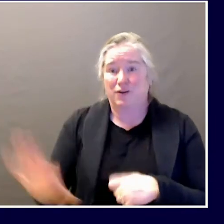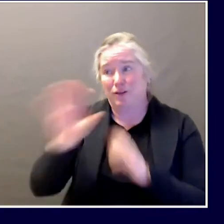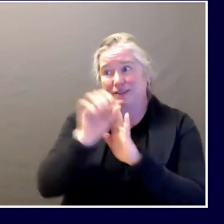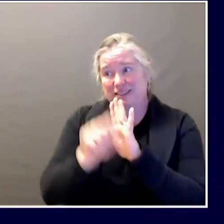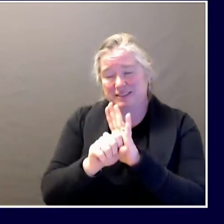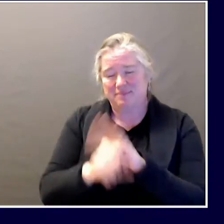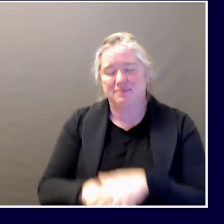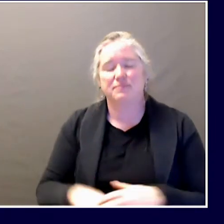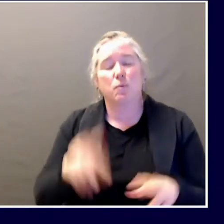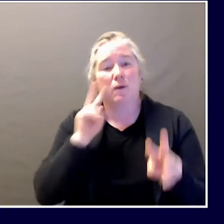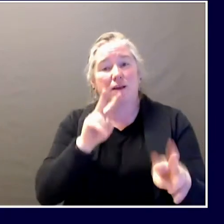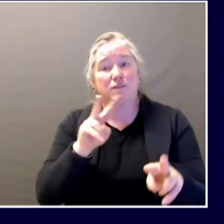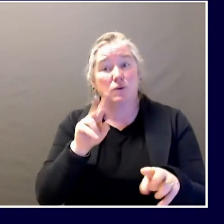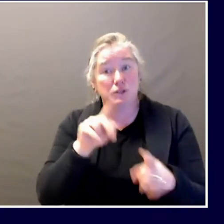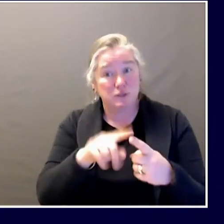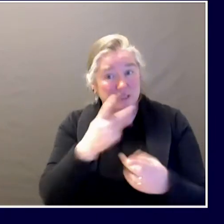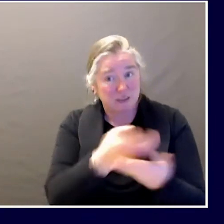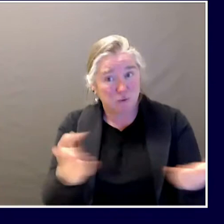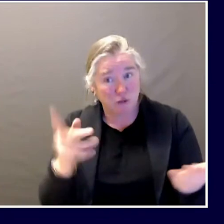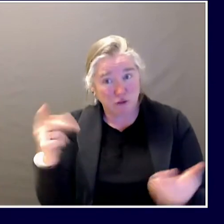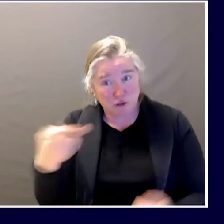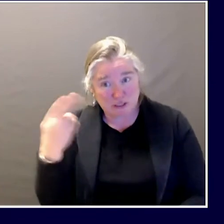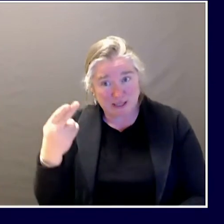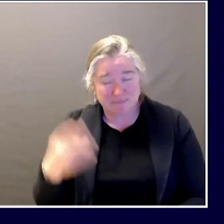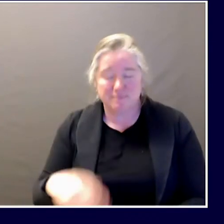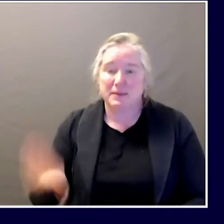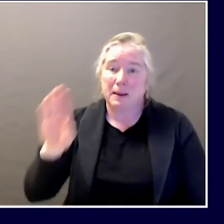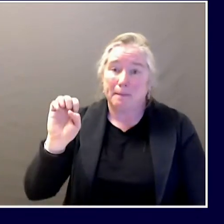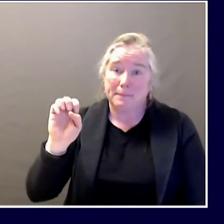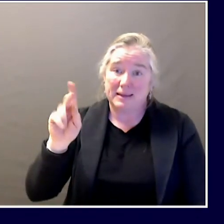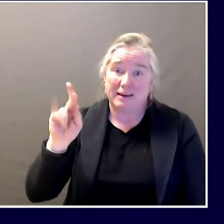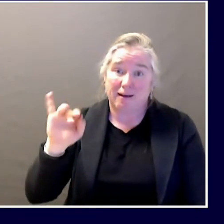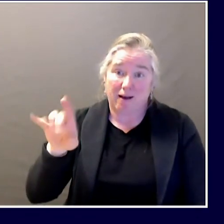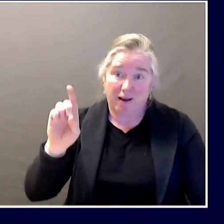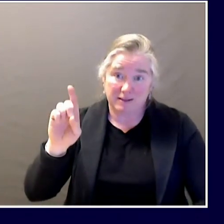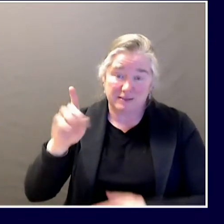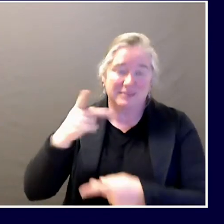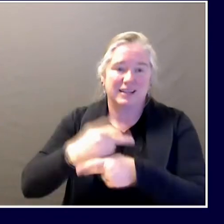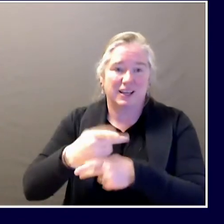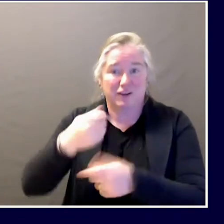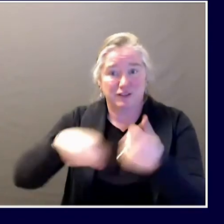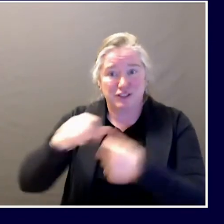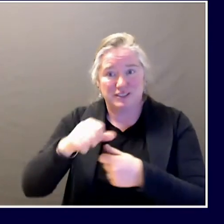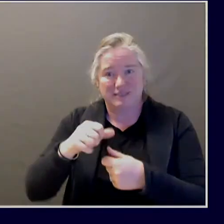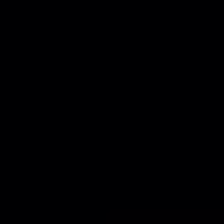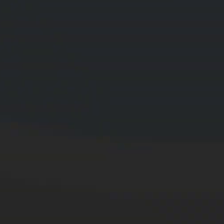Until then, as always, please be kind, take care of one another. Talk to everyone soon.